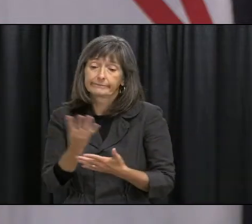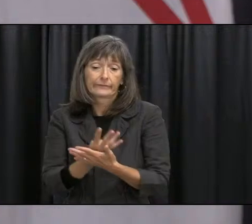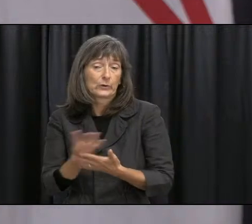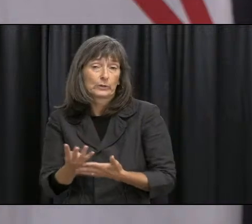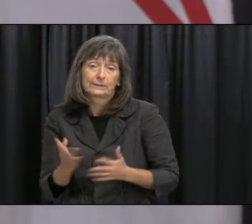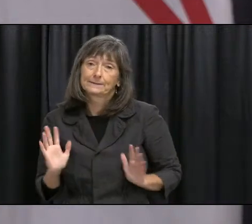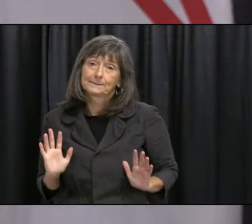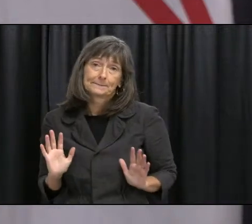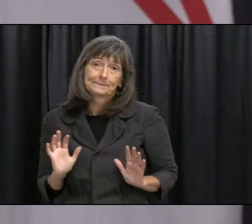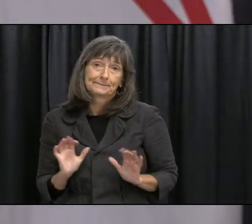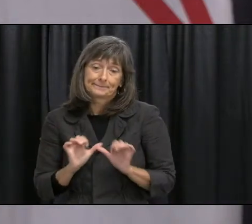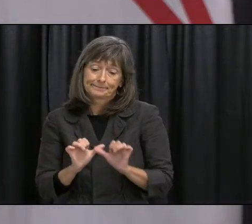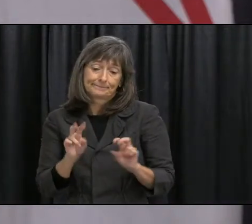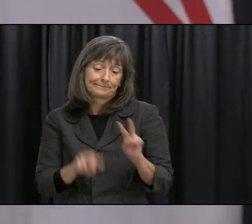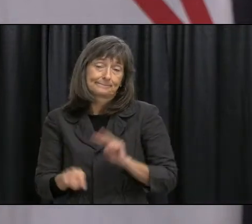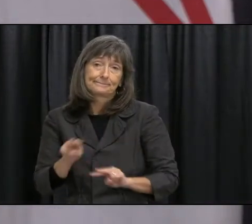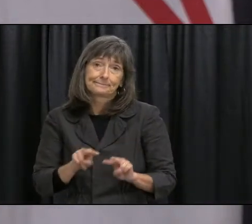and